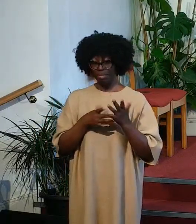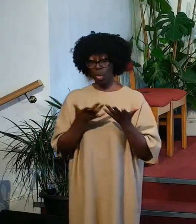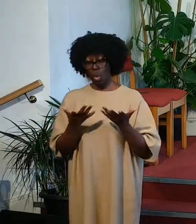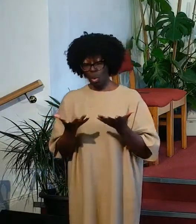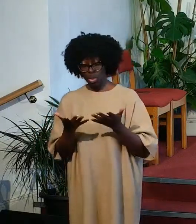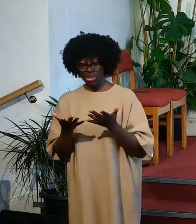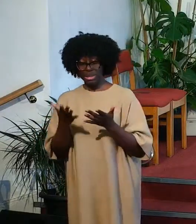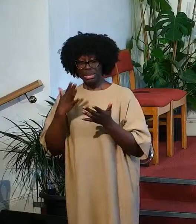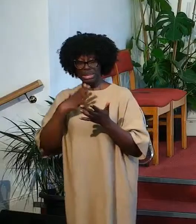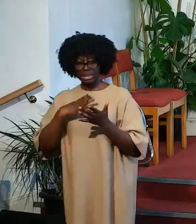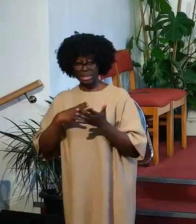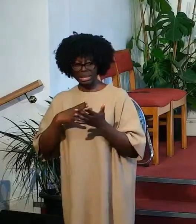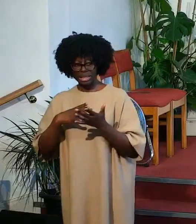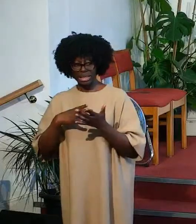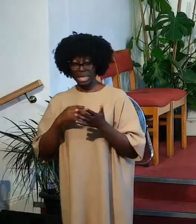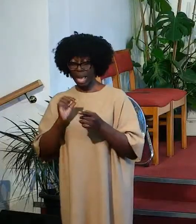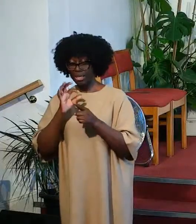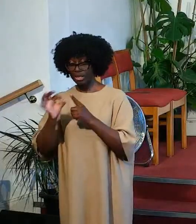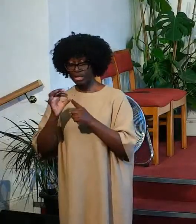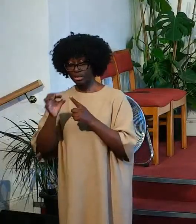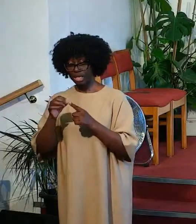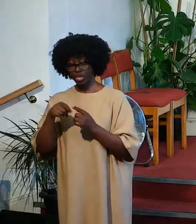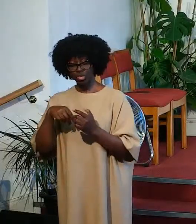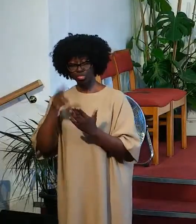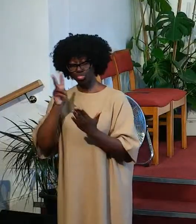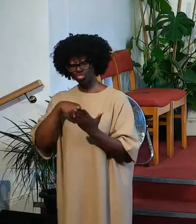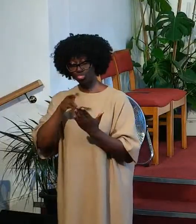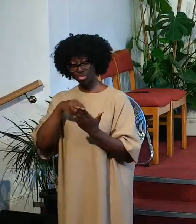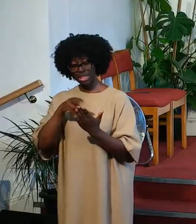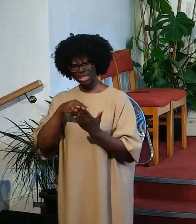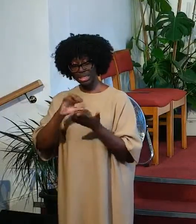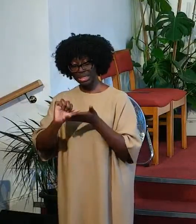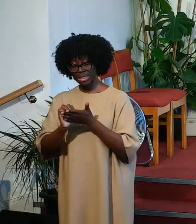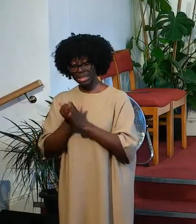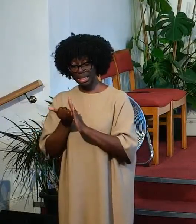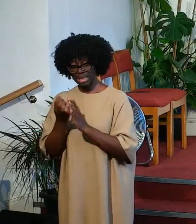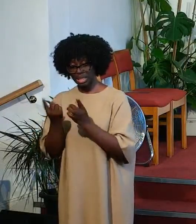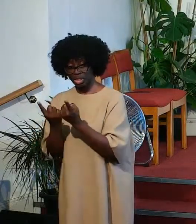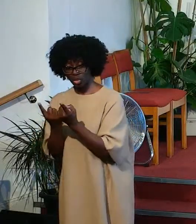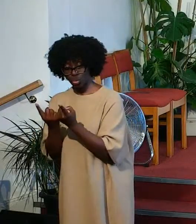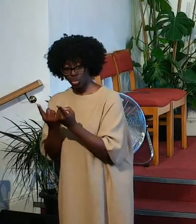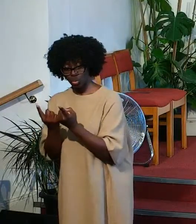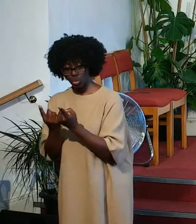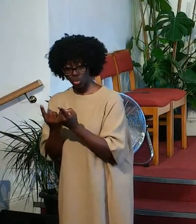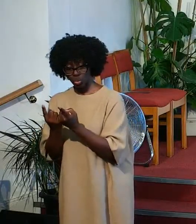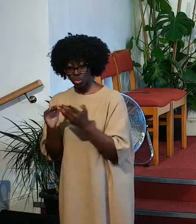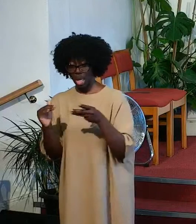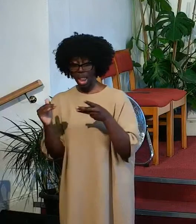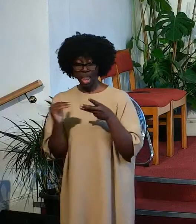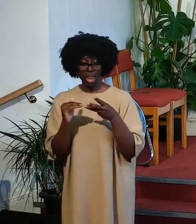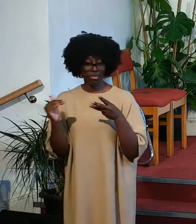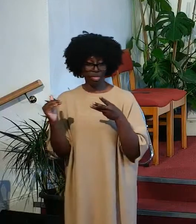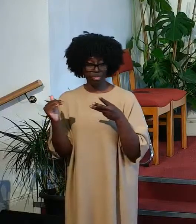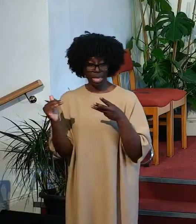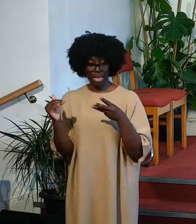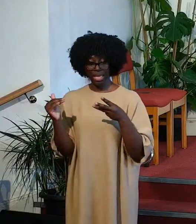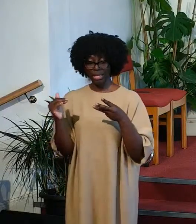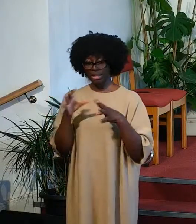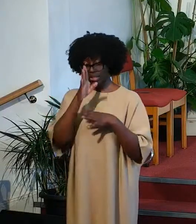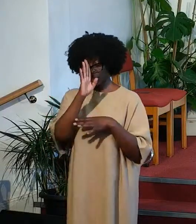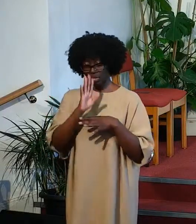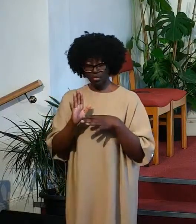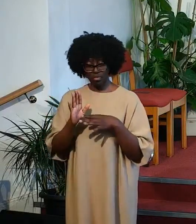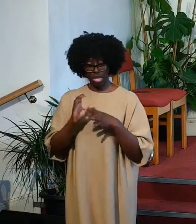may have the potential to learn to read, but may need special tools to do so. Level 3, severe